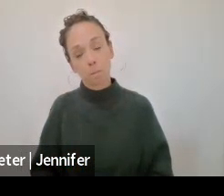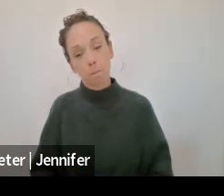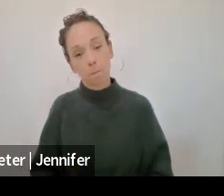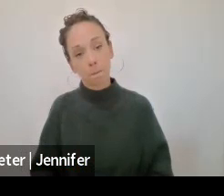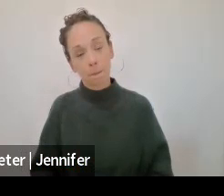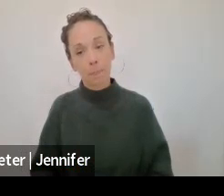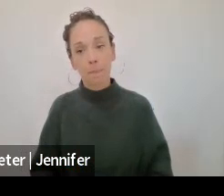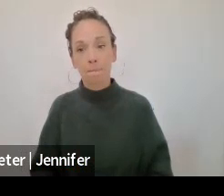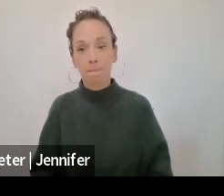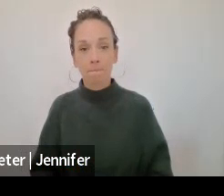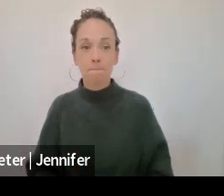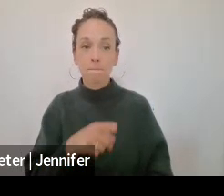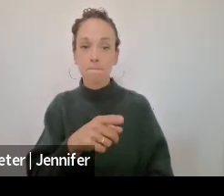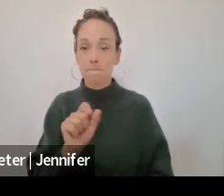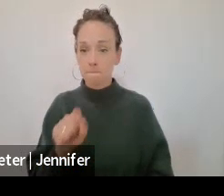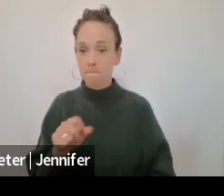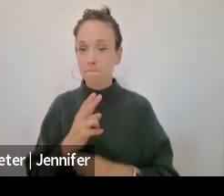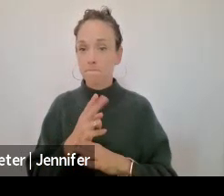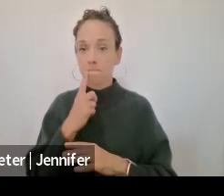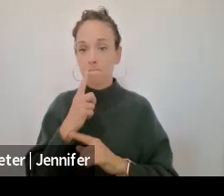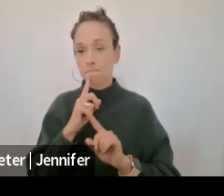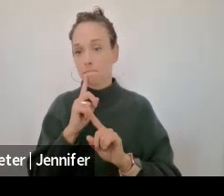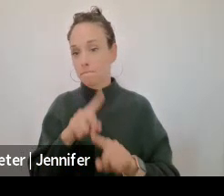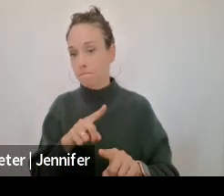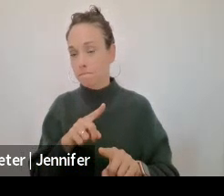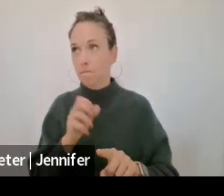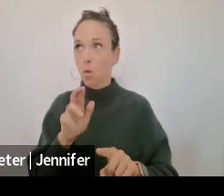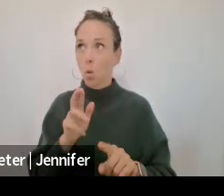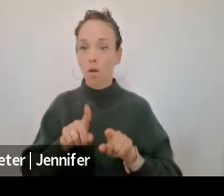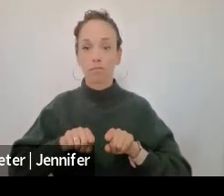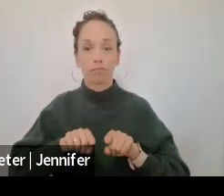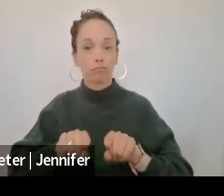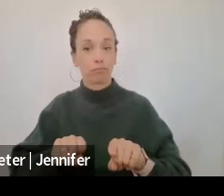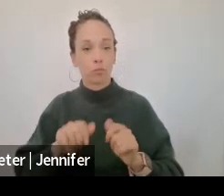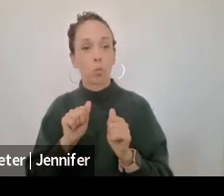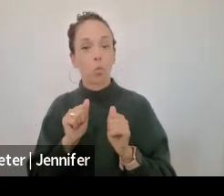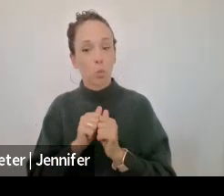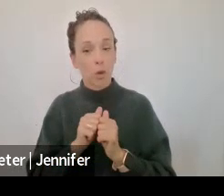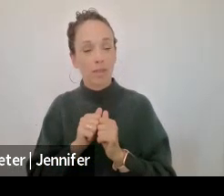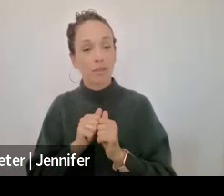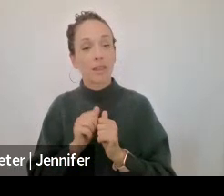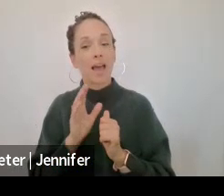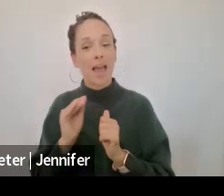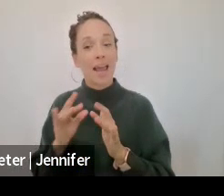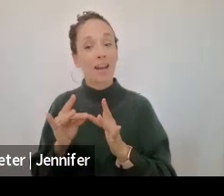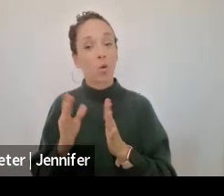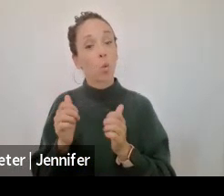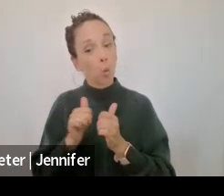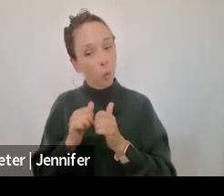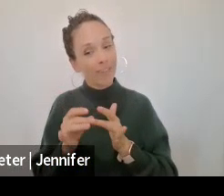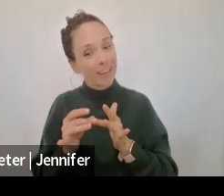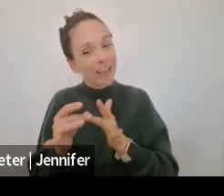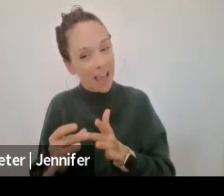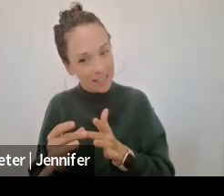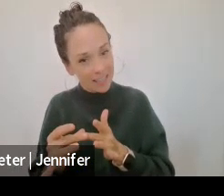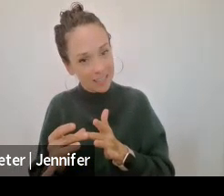in response or in alignment with and through guidance from screening